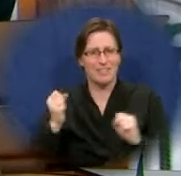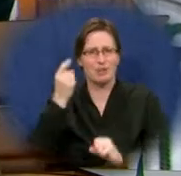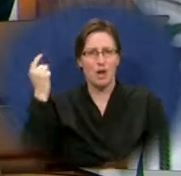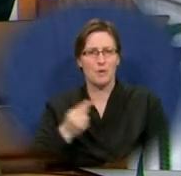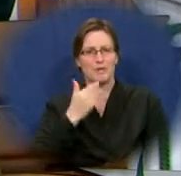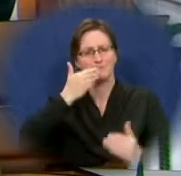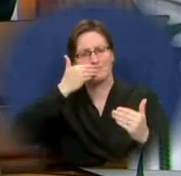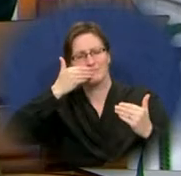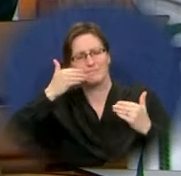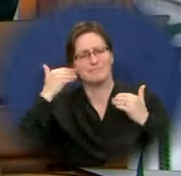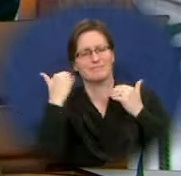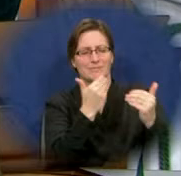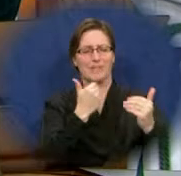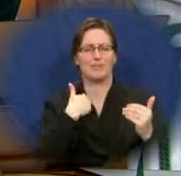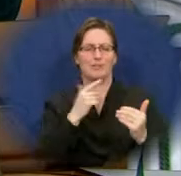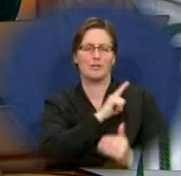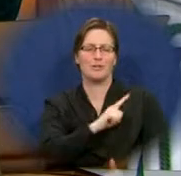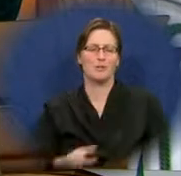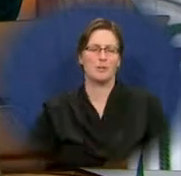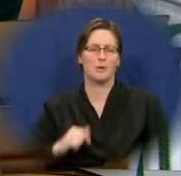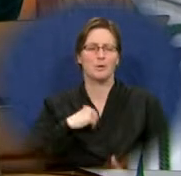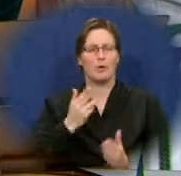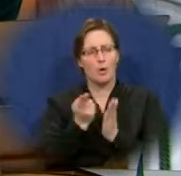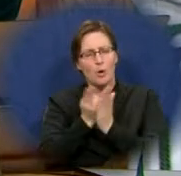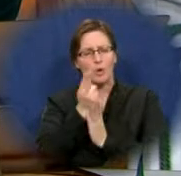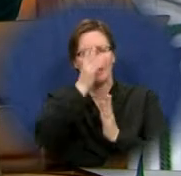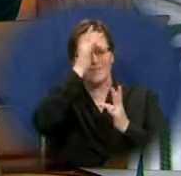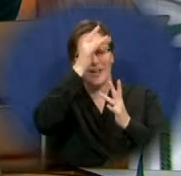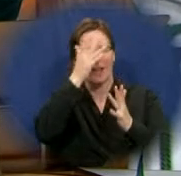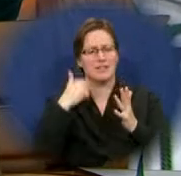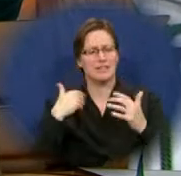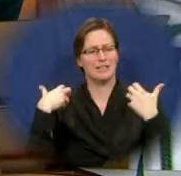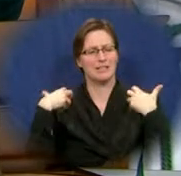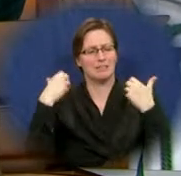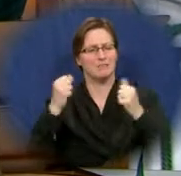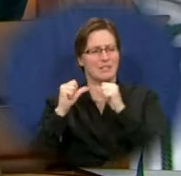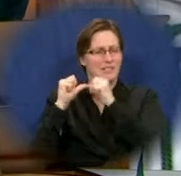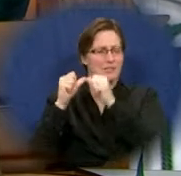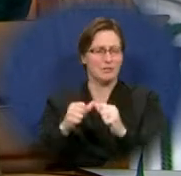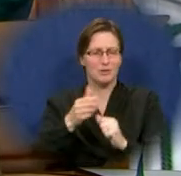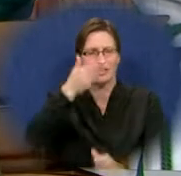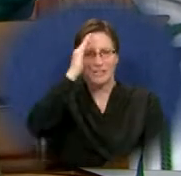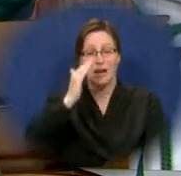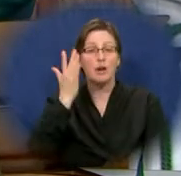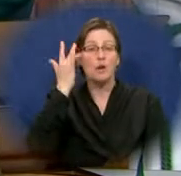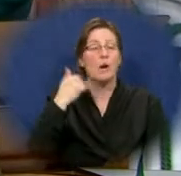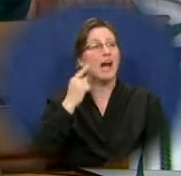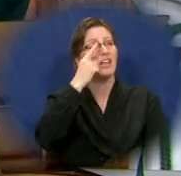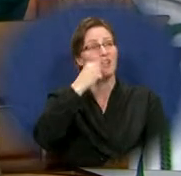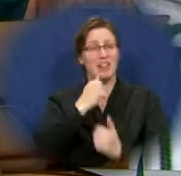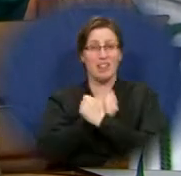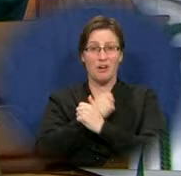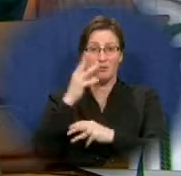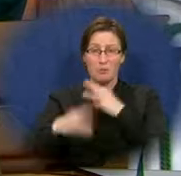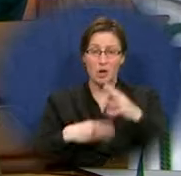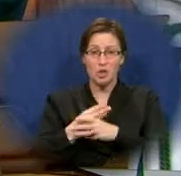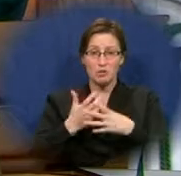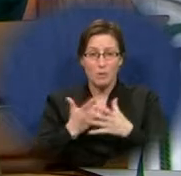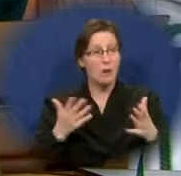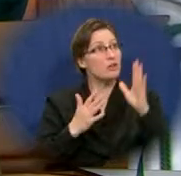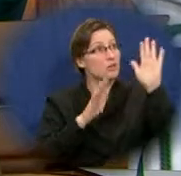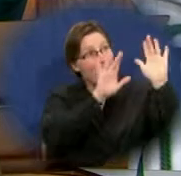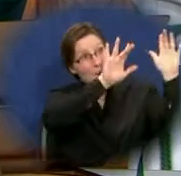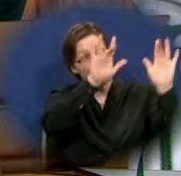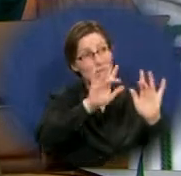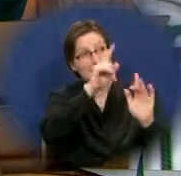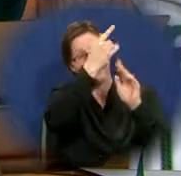always and everywhere to give you thanks, Lord, Holy Father, Almighty and Eternal God. For you so loved the world that in your mercy you sent